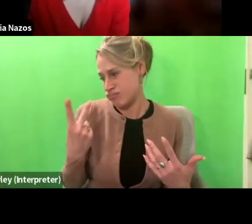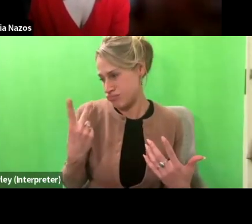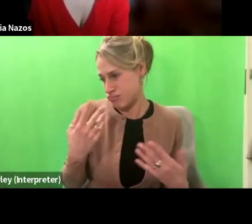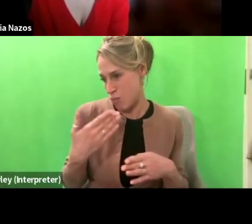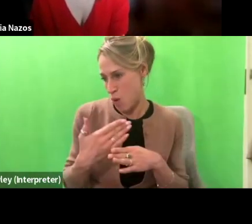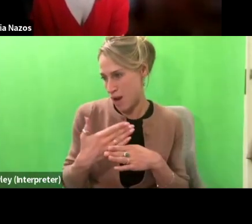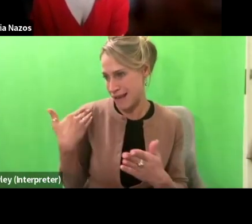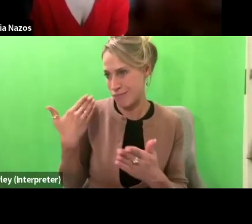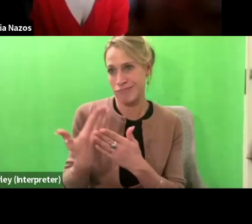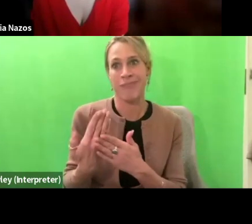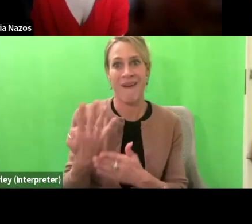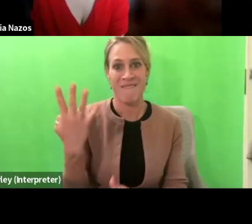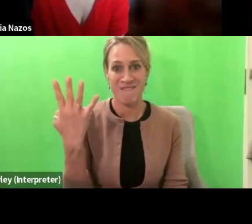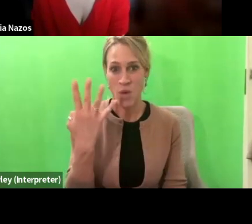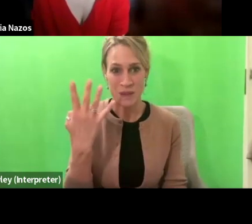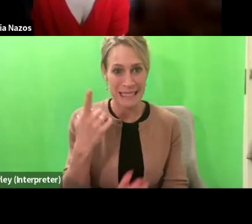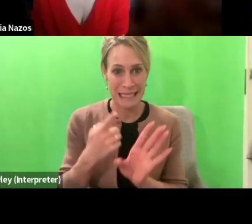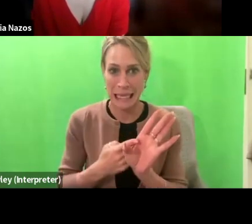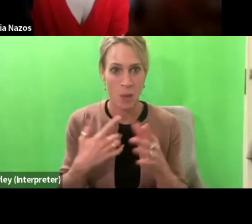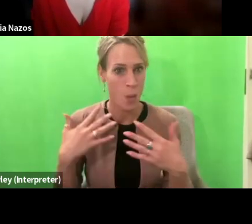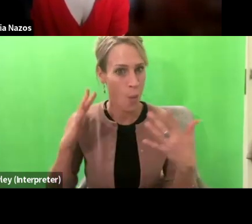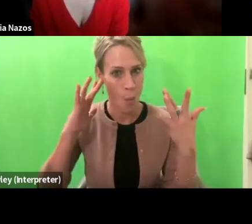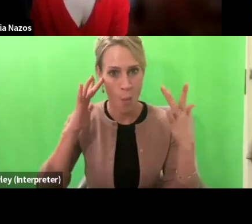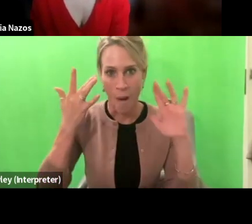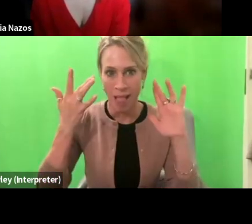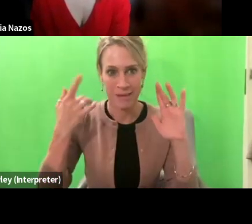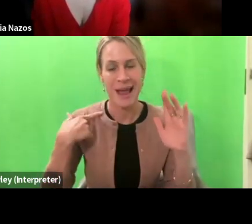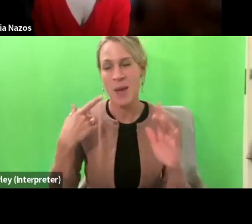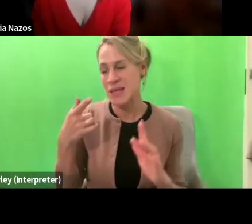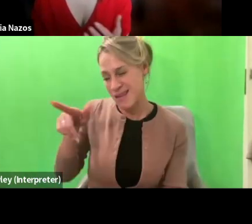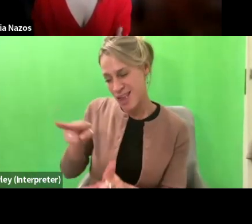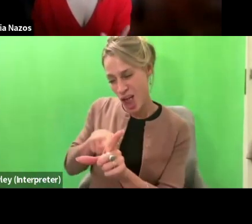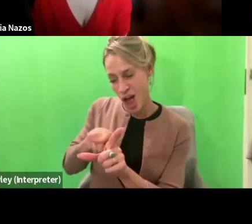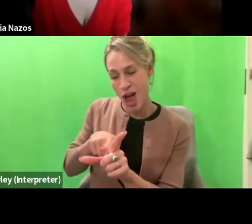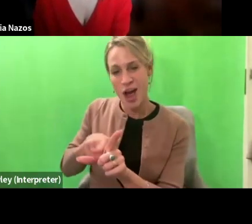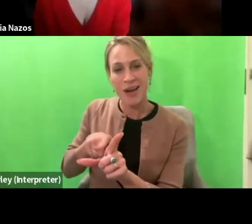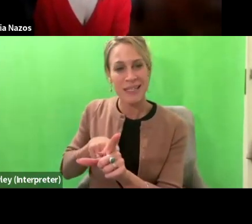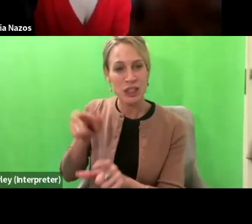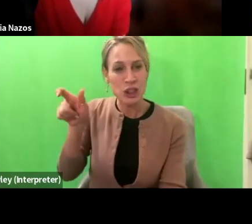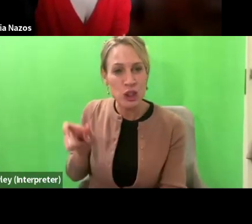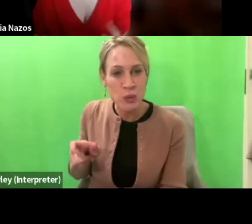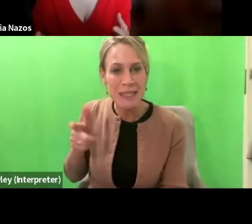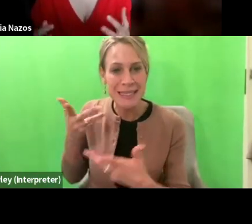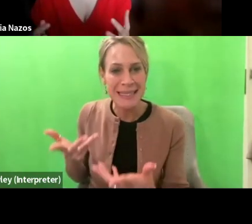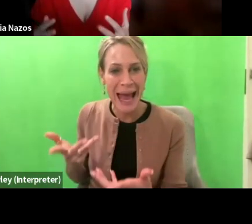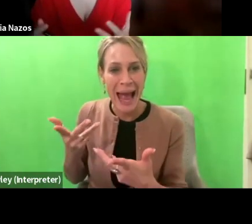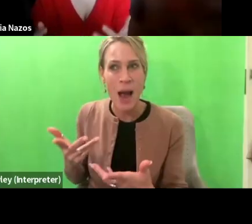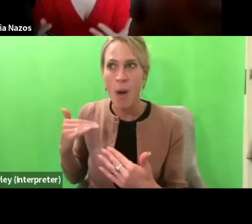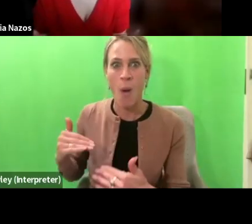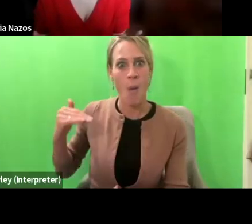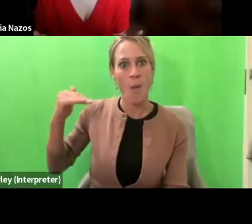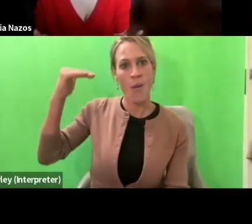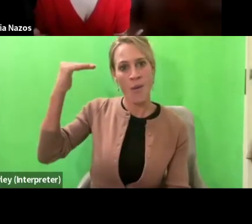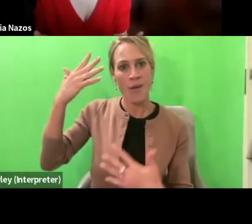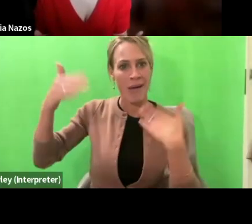14 years. This is wild. I was but a lowly grad student when I met her, and now here we are. And so hence the